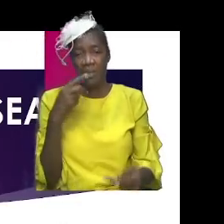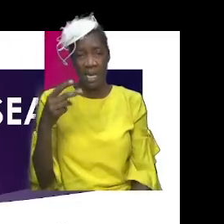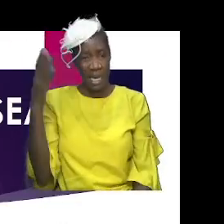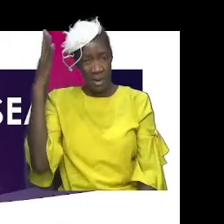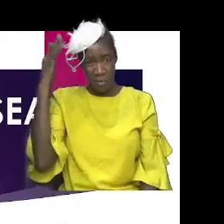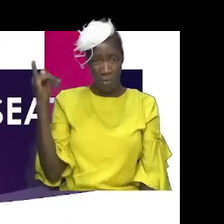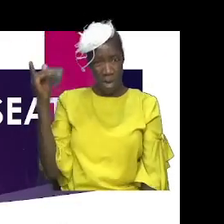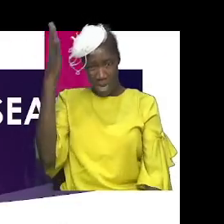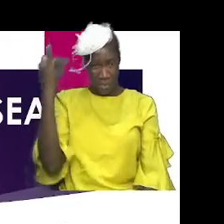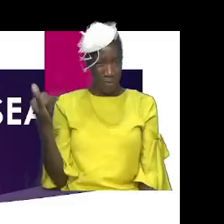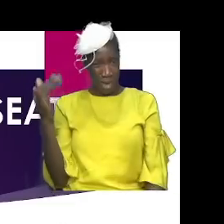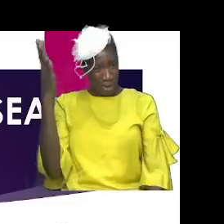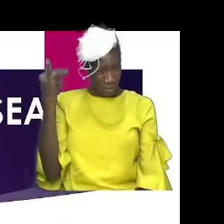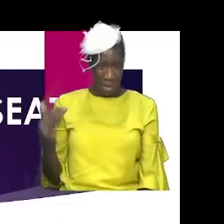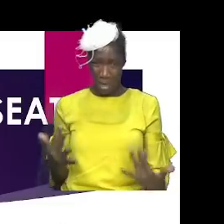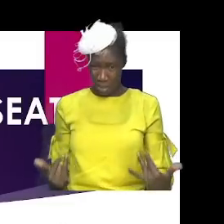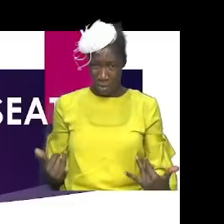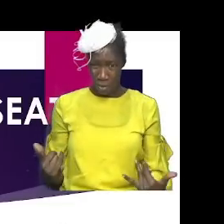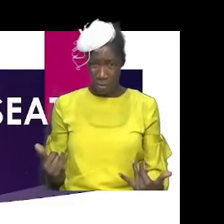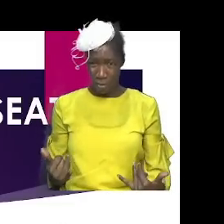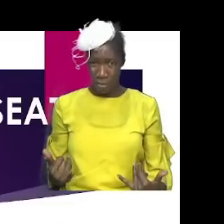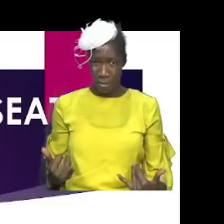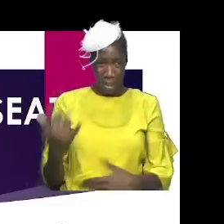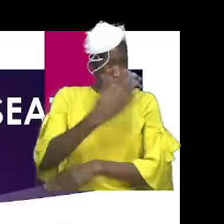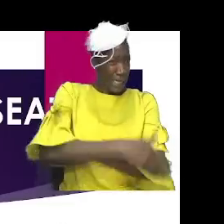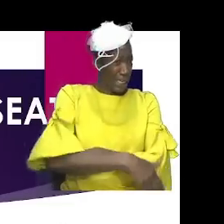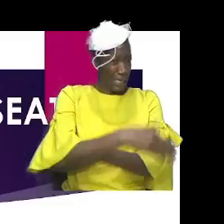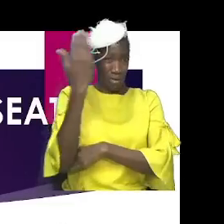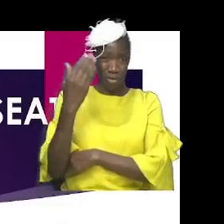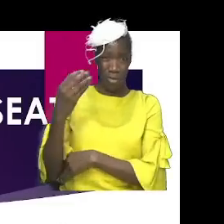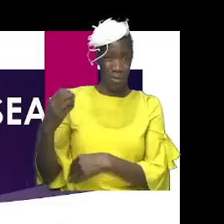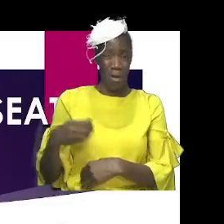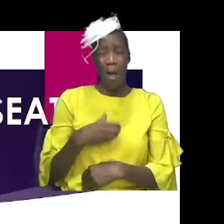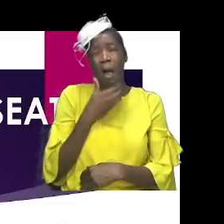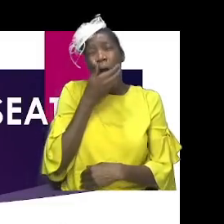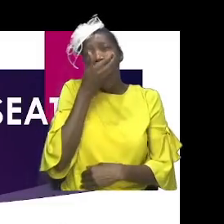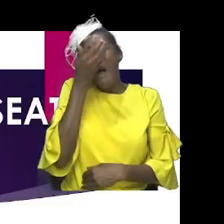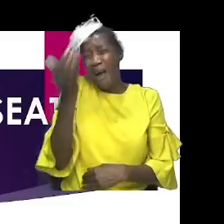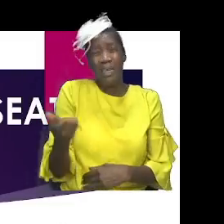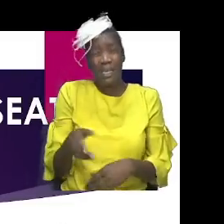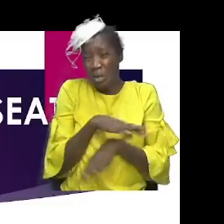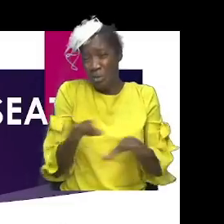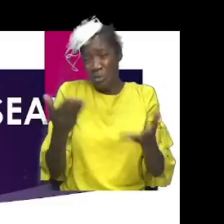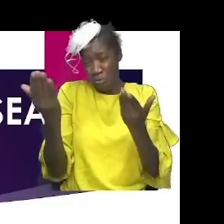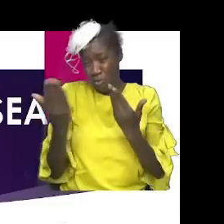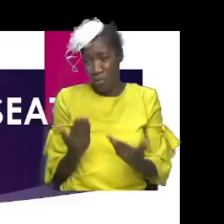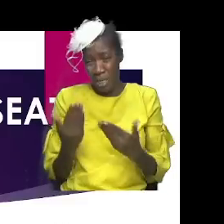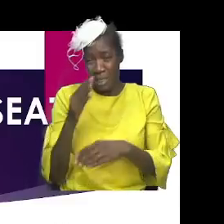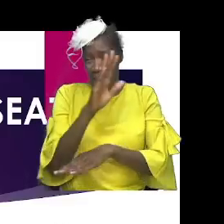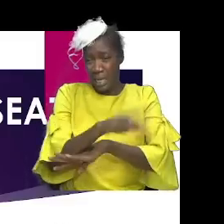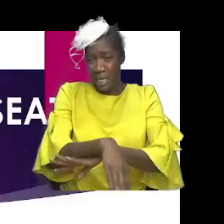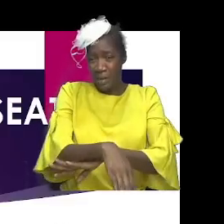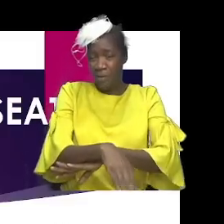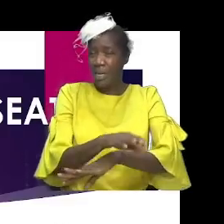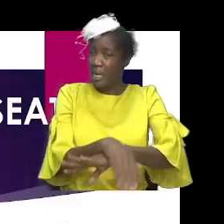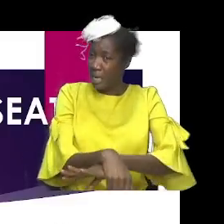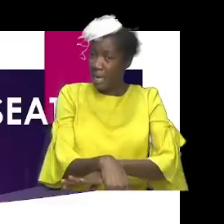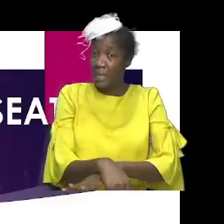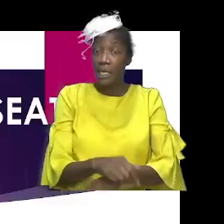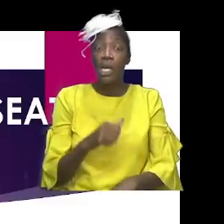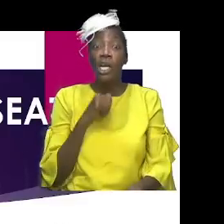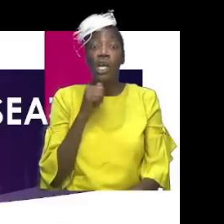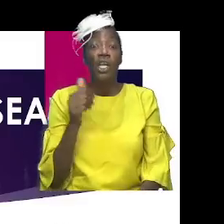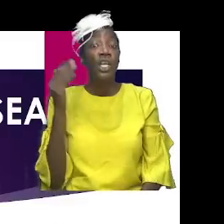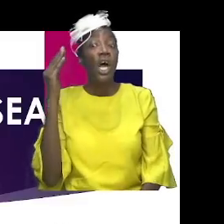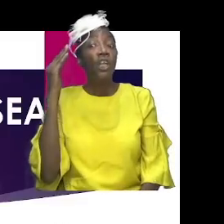going now? This, look how the sun hot is. Why they don't wait till evening? Why they don't wait till night time? And not knowing that the